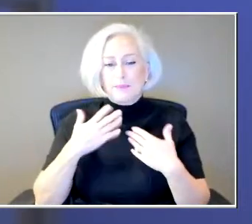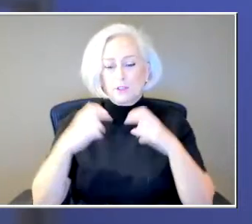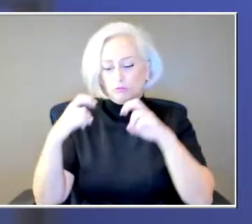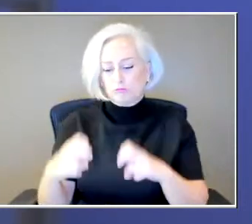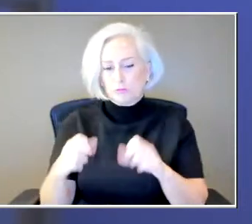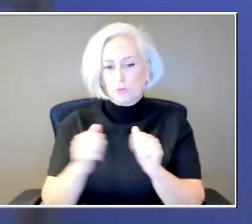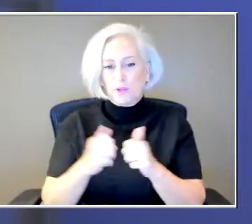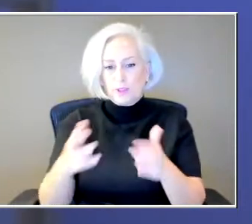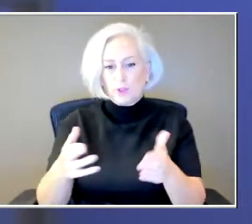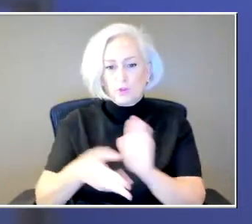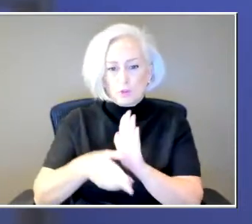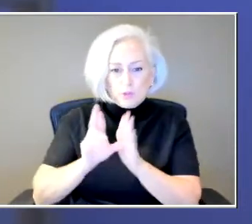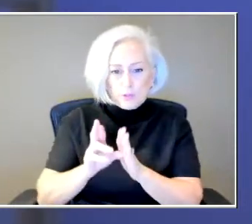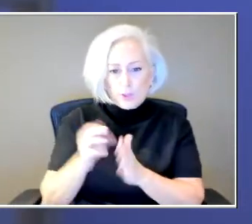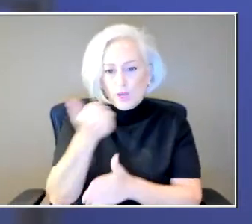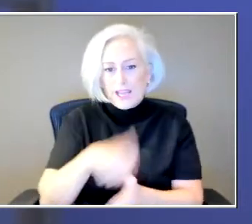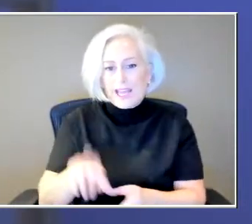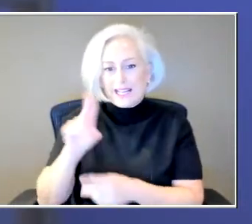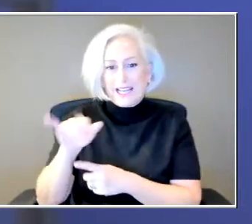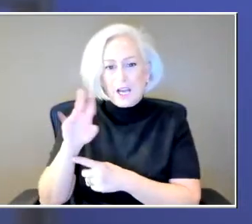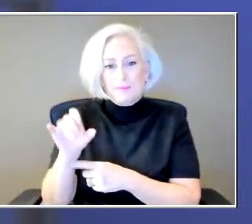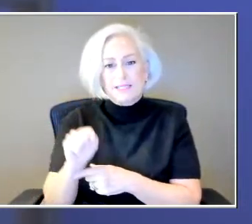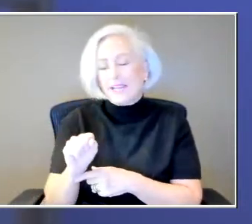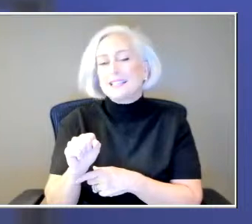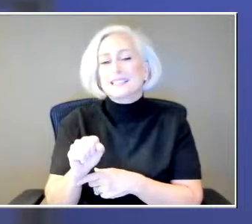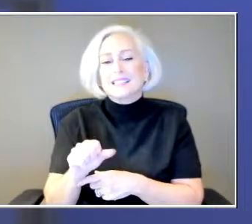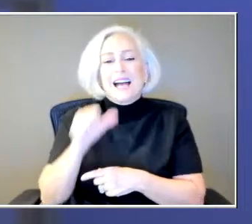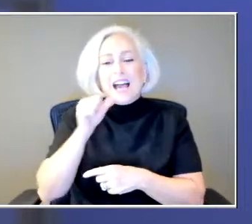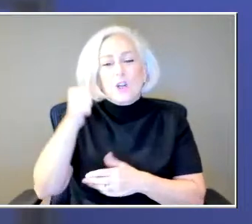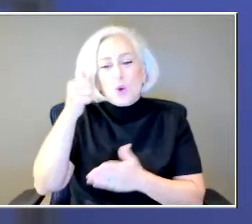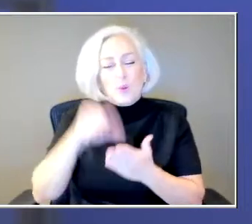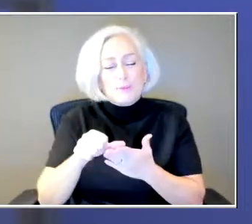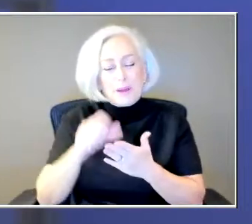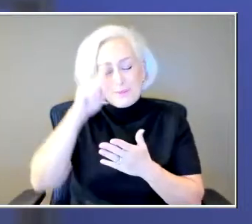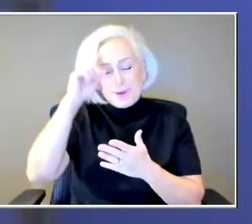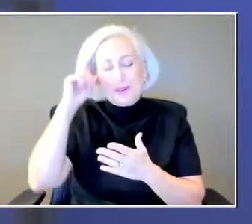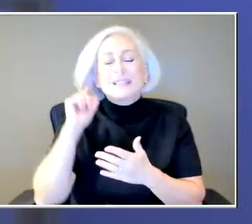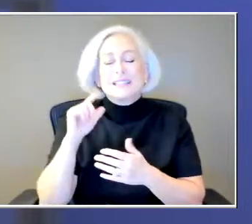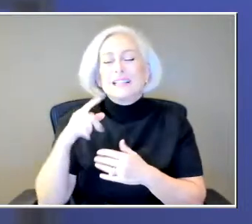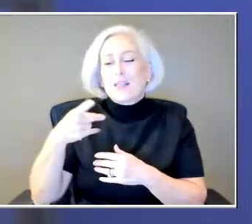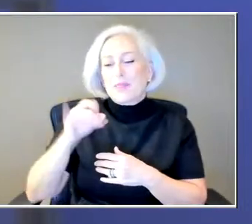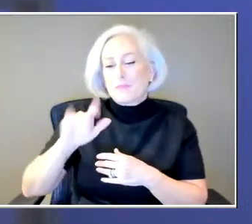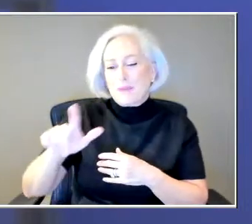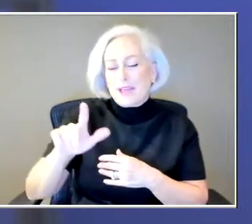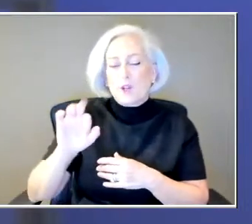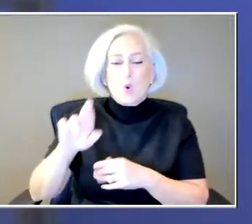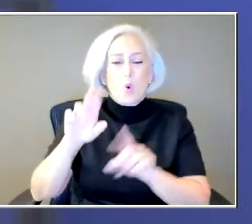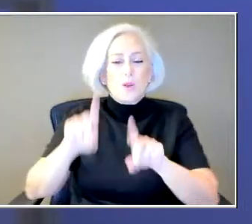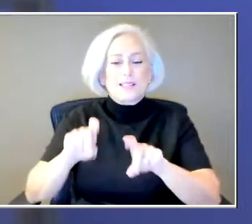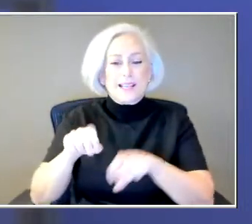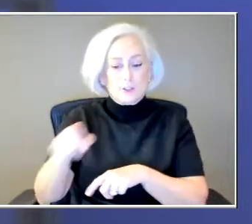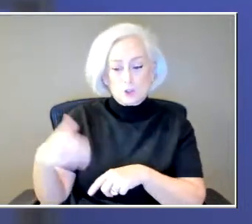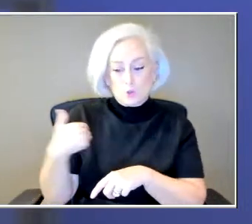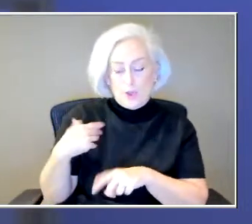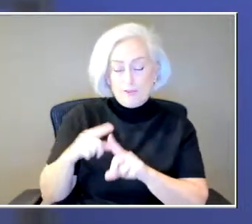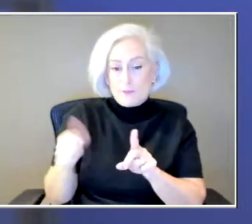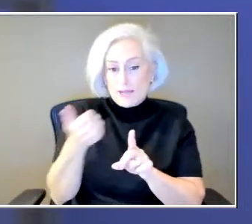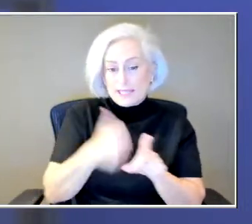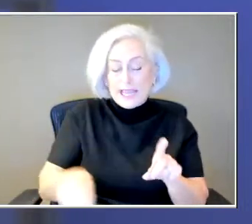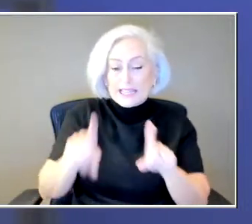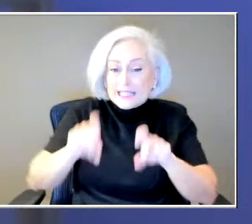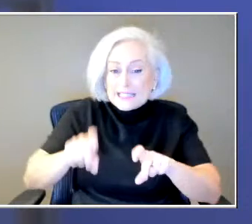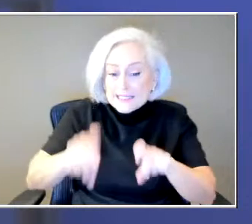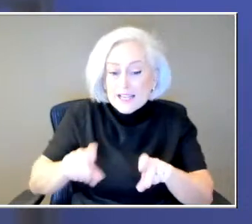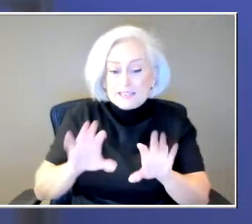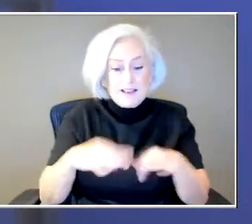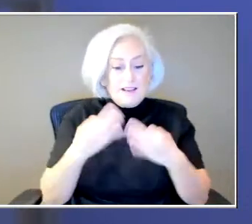there are any updates. I don't recall offhand the panel or the test that you had, but based on any updates in the family history, that